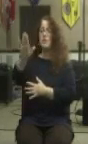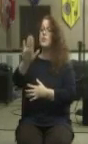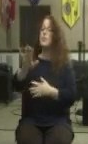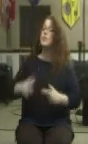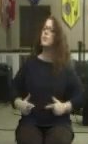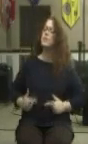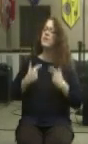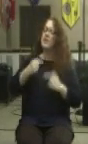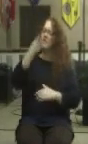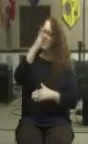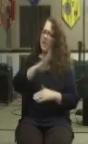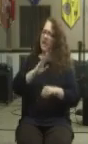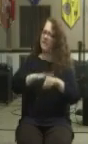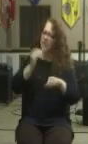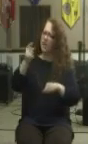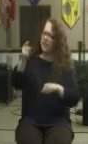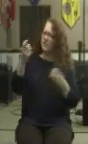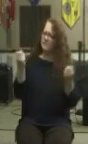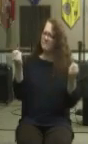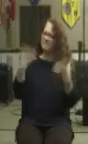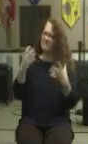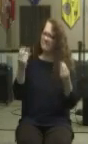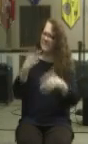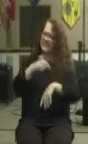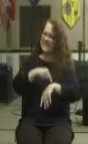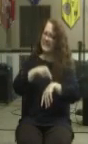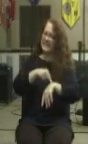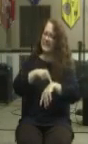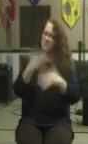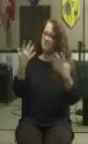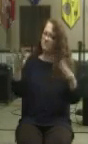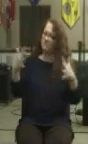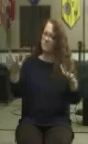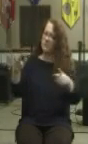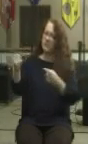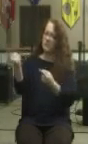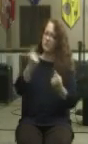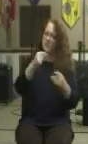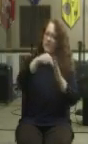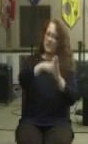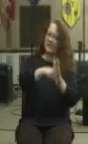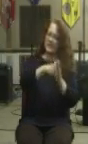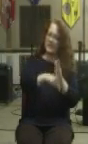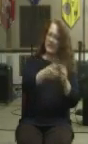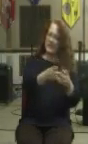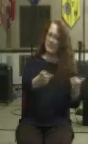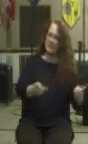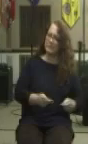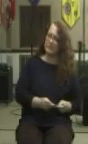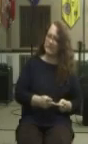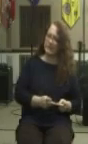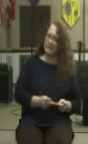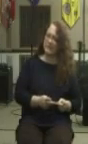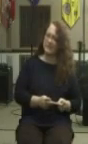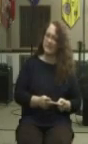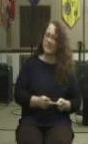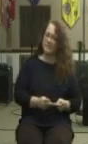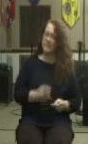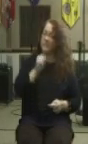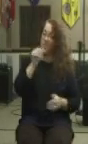You know, your whole own life. God has called you several times already to step into the deep.